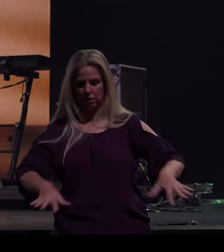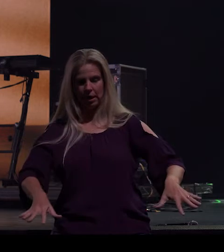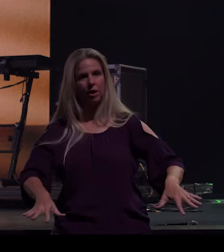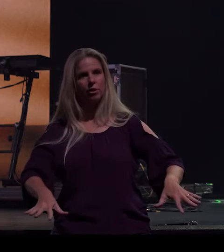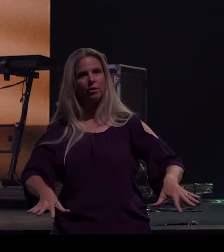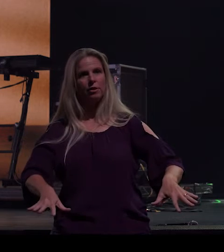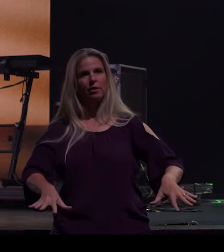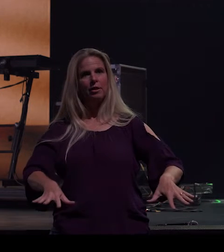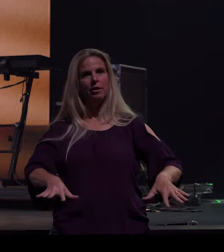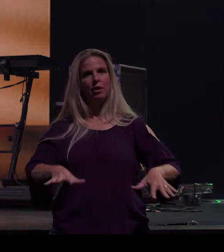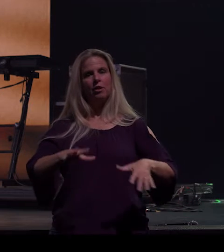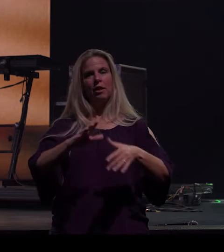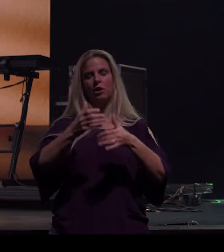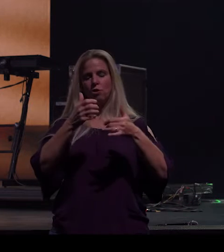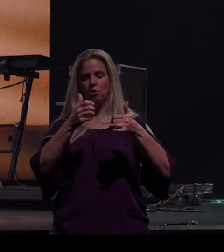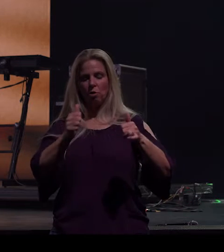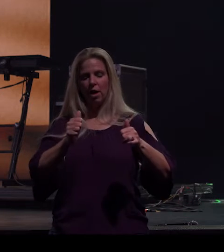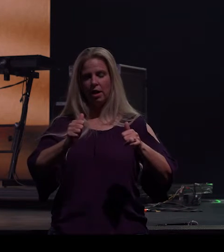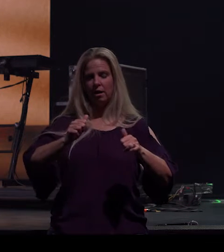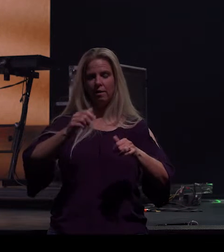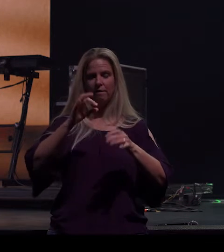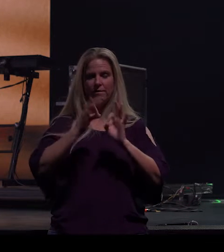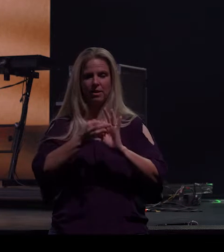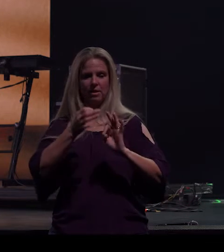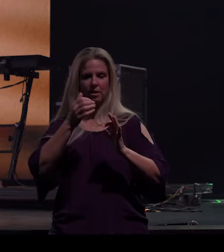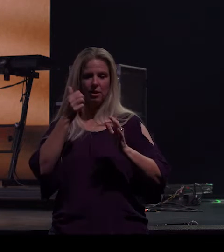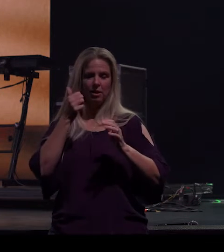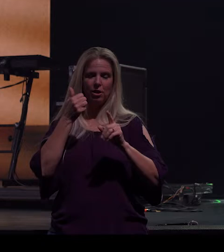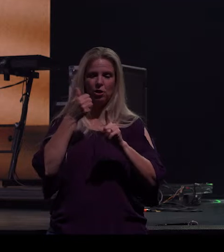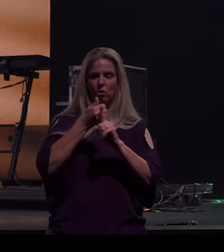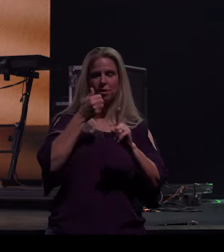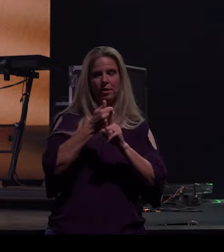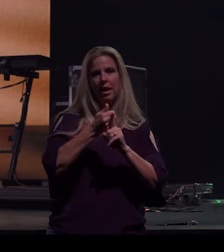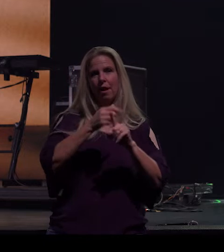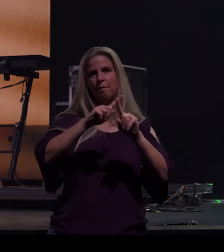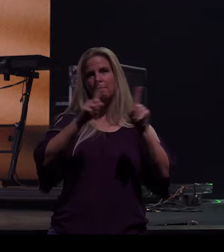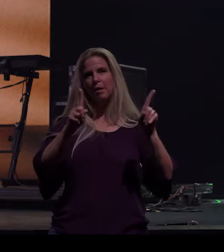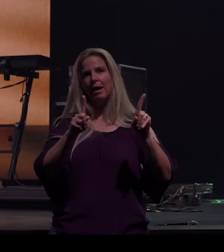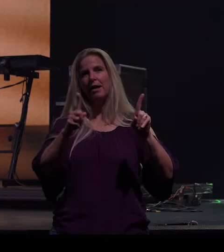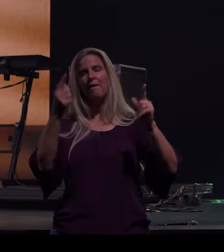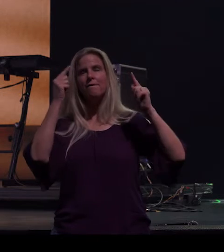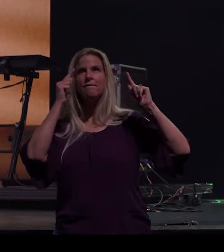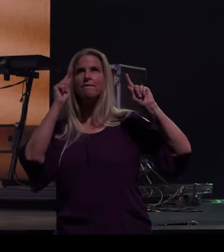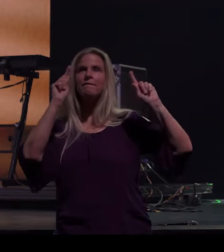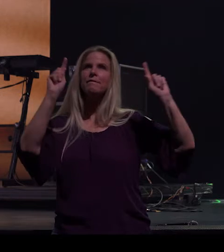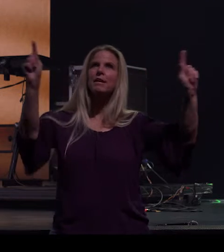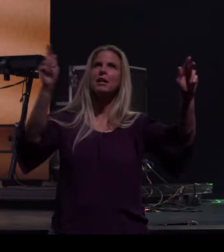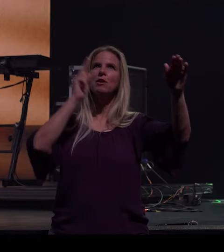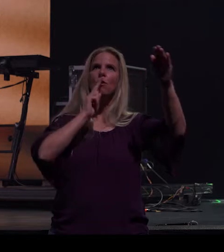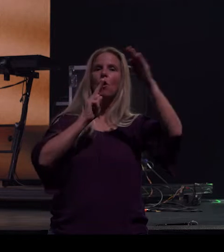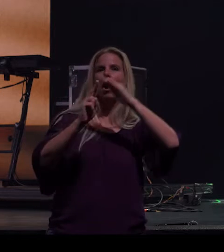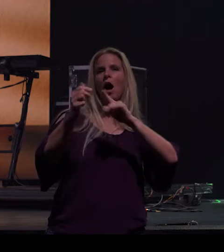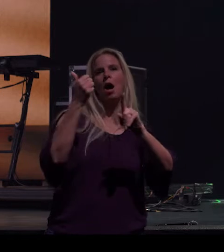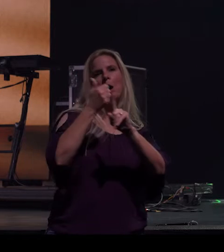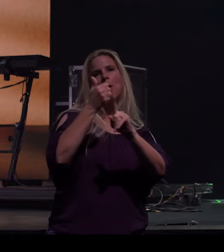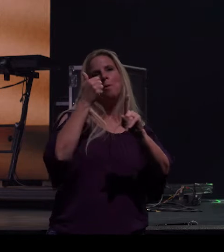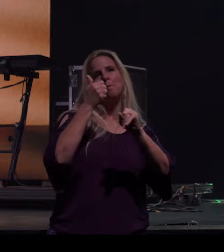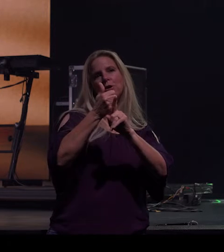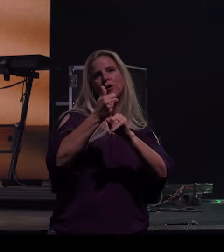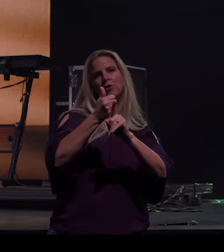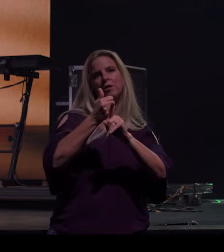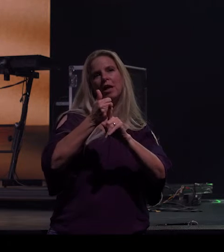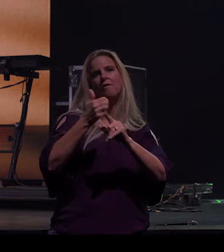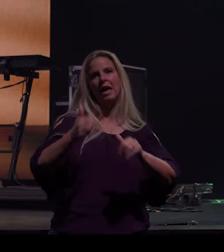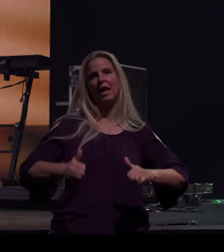just try to fix it on your own. Finally, you humble yourself and walk across the street and ask your neighbor for help. In 90 seconds, an